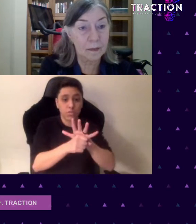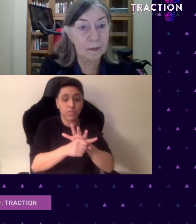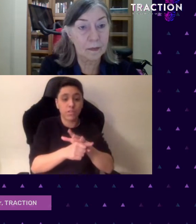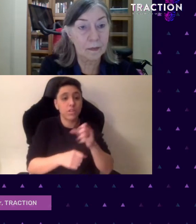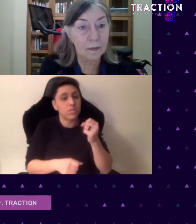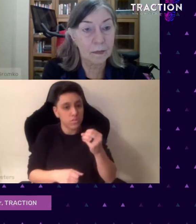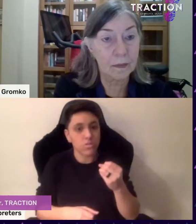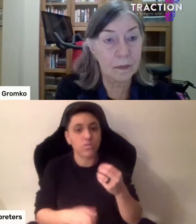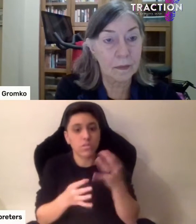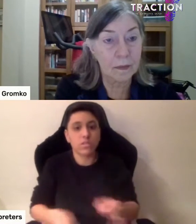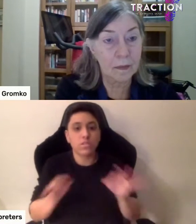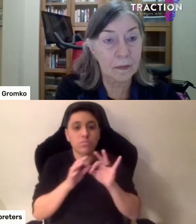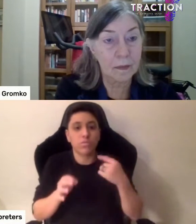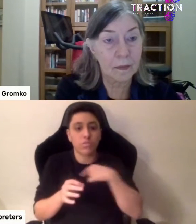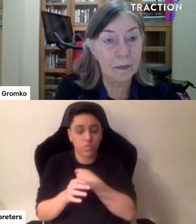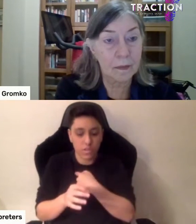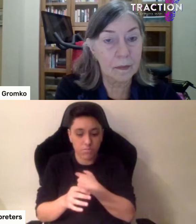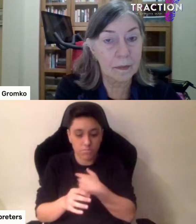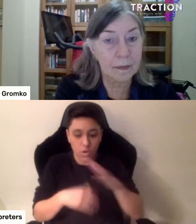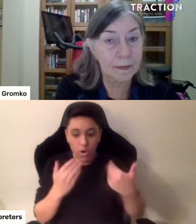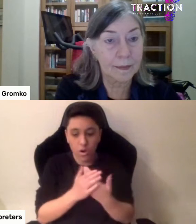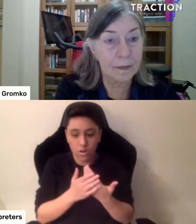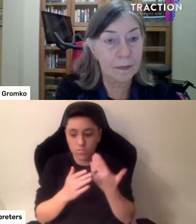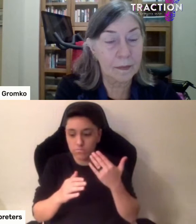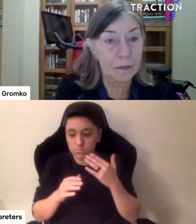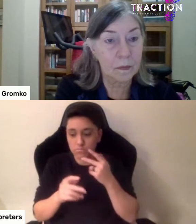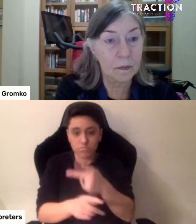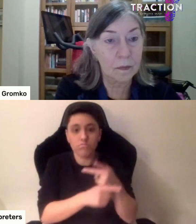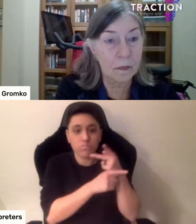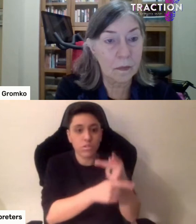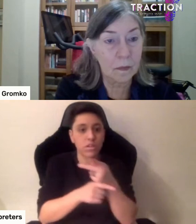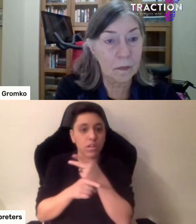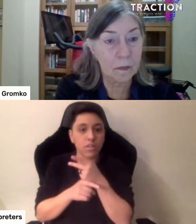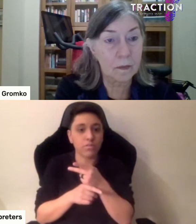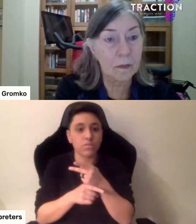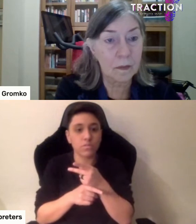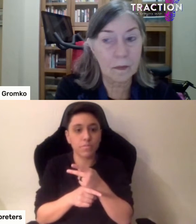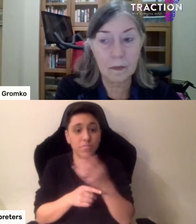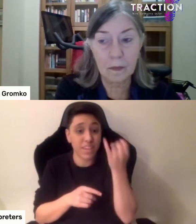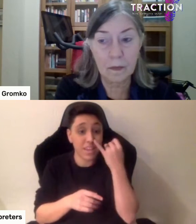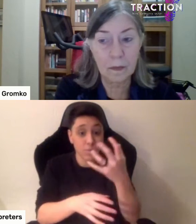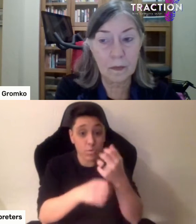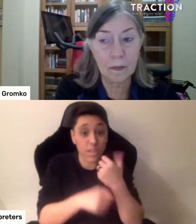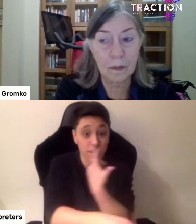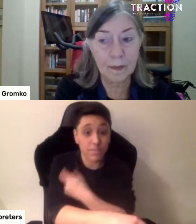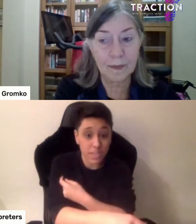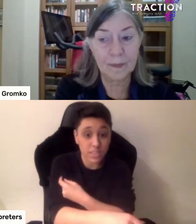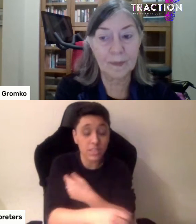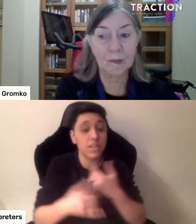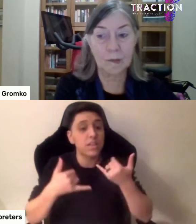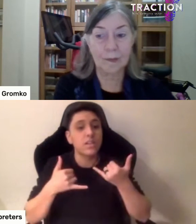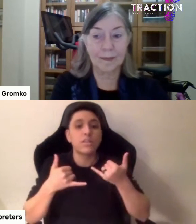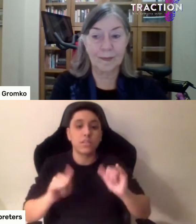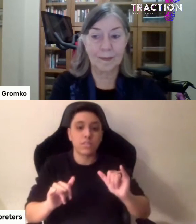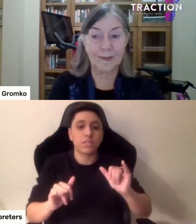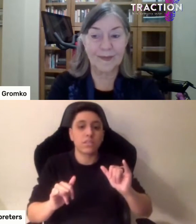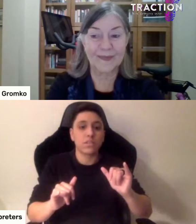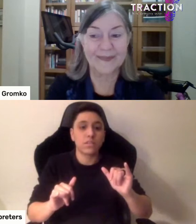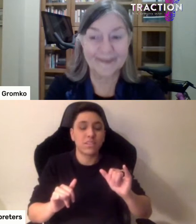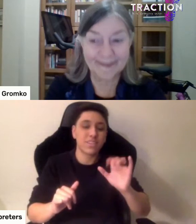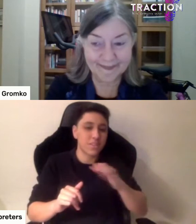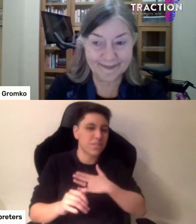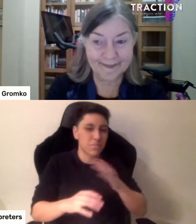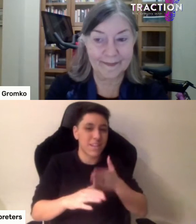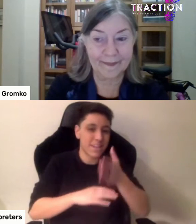all these precautions, and even if you have gotten the vaccine, you still need to, that was actually my next question.